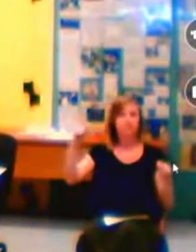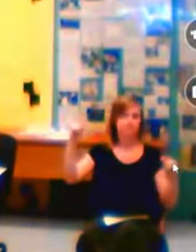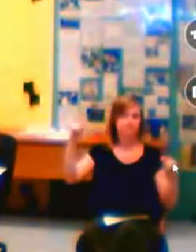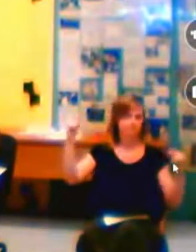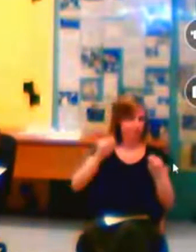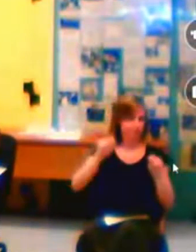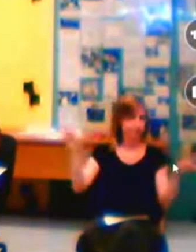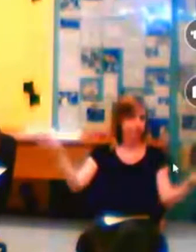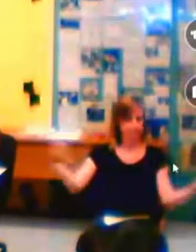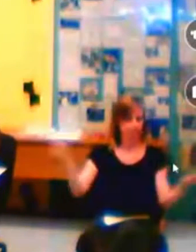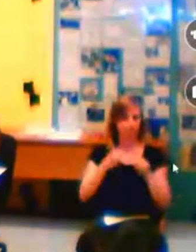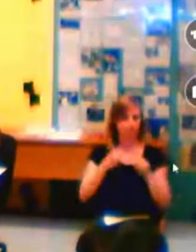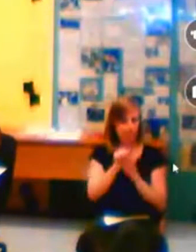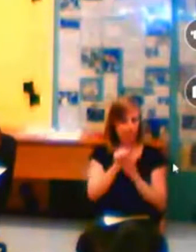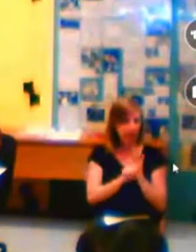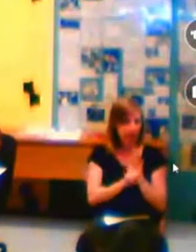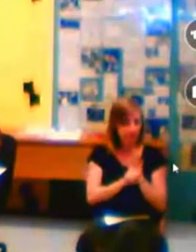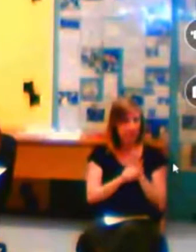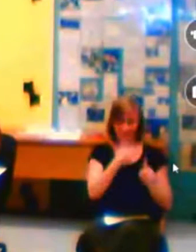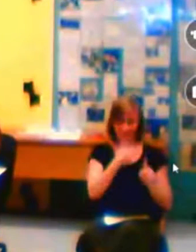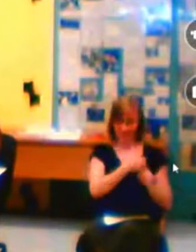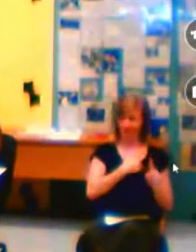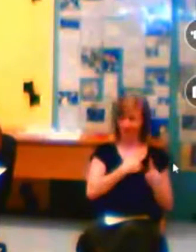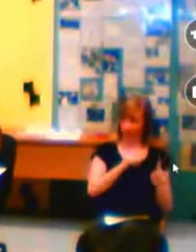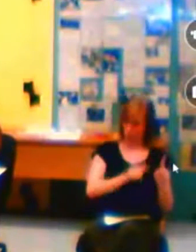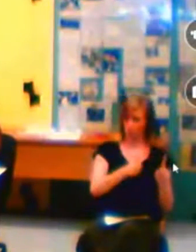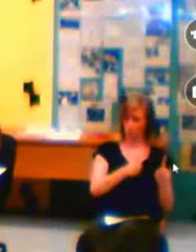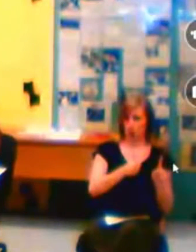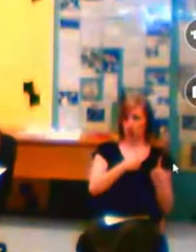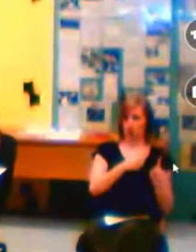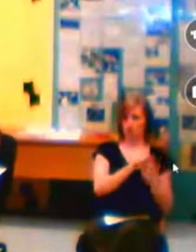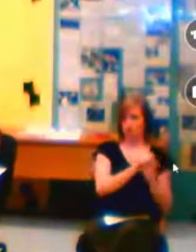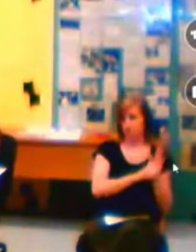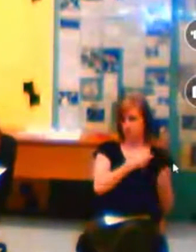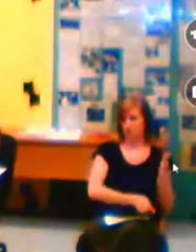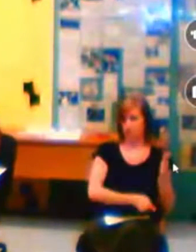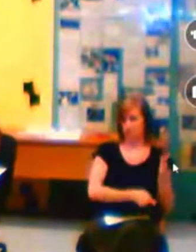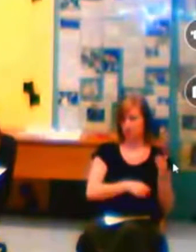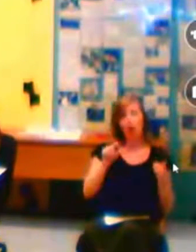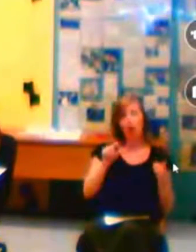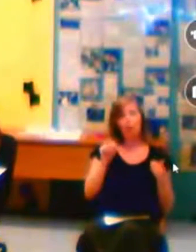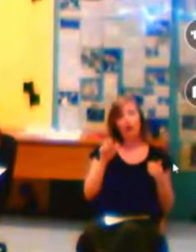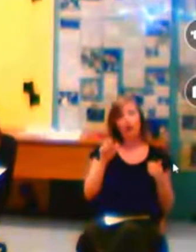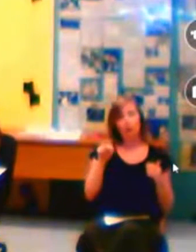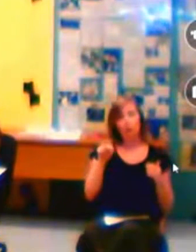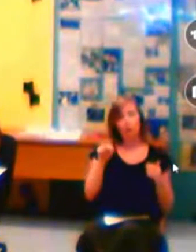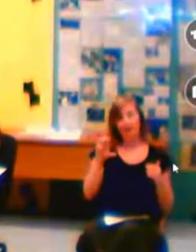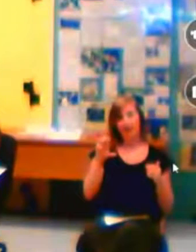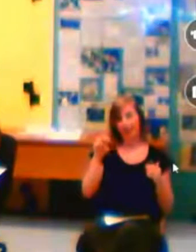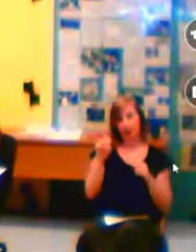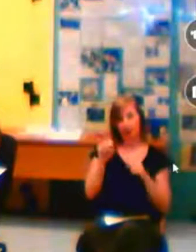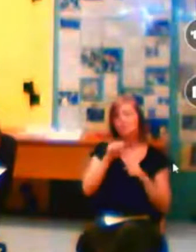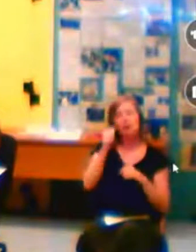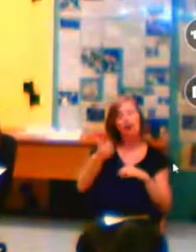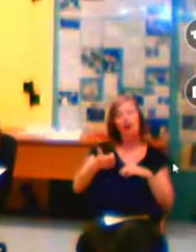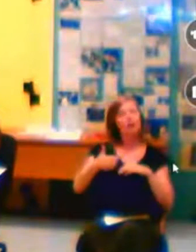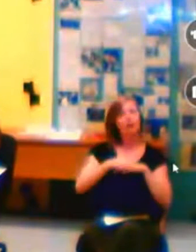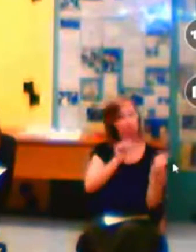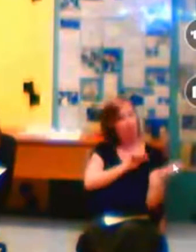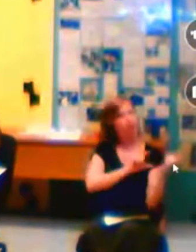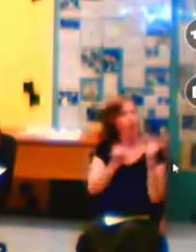To give you an idea, we're already seeing out-migration from California, New York, Illinois, which have far lower state taxes